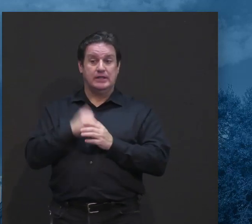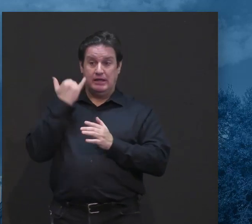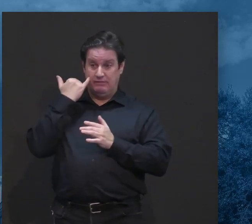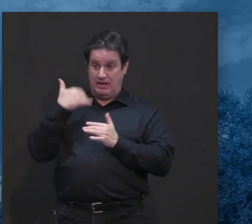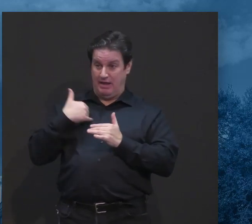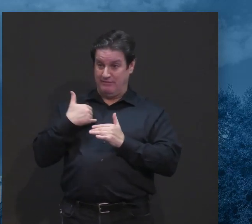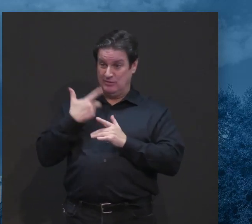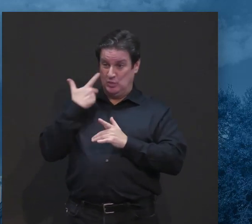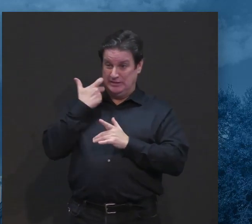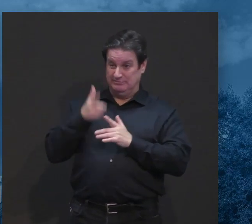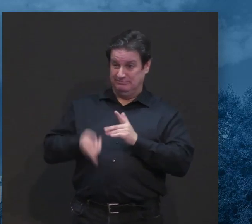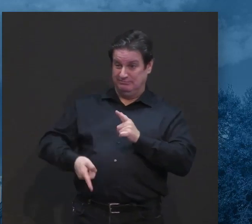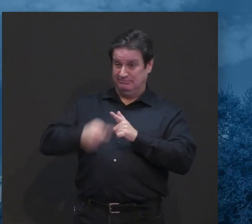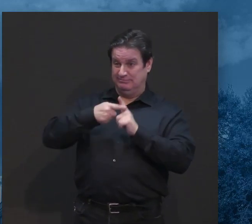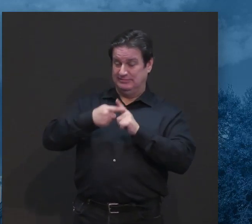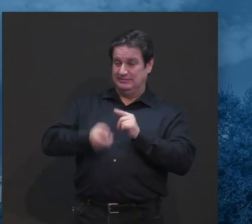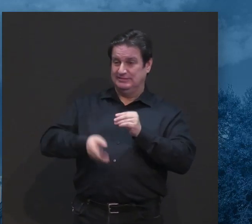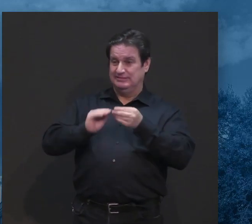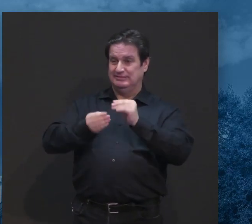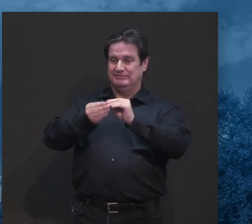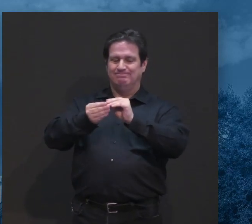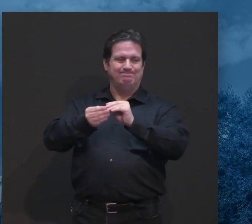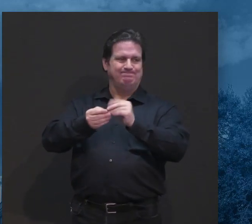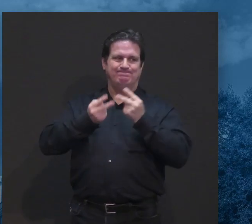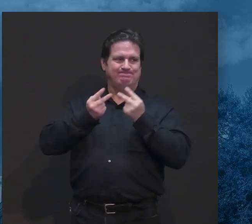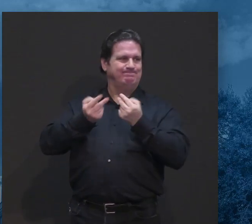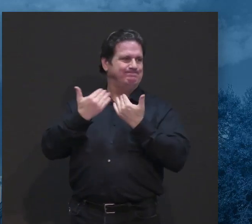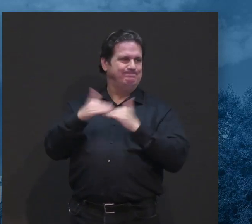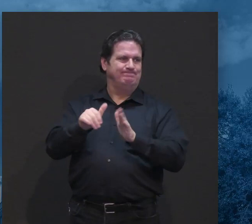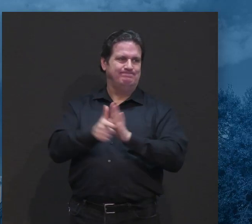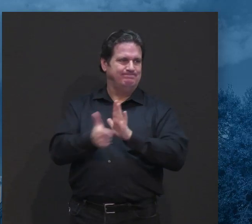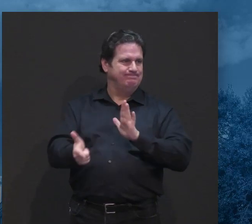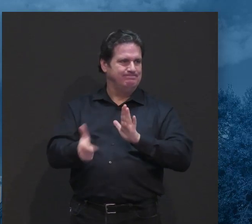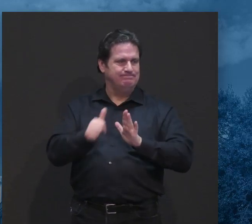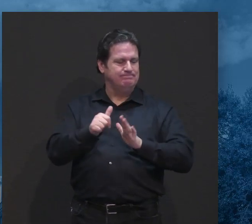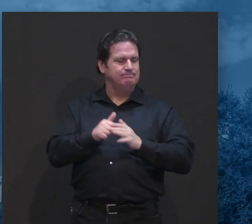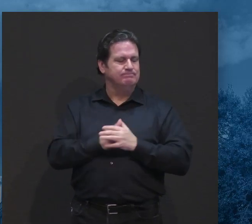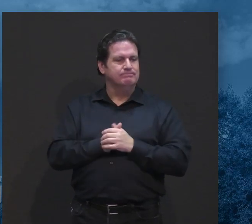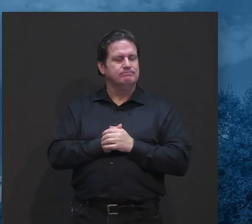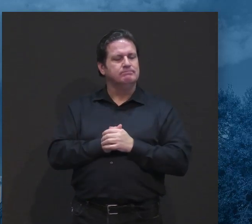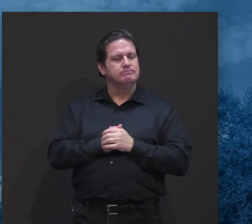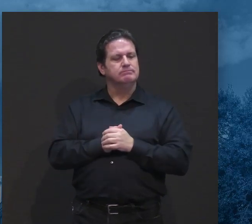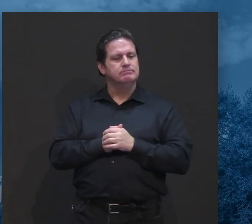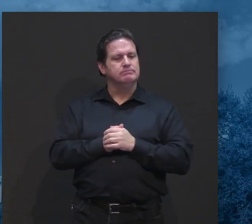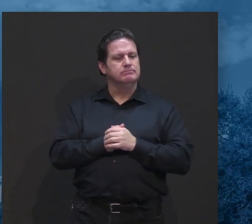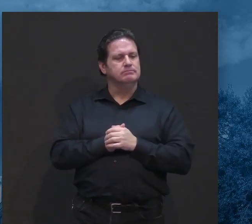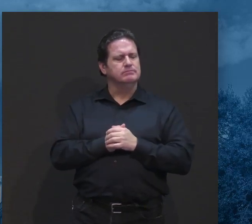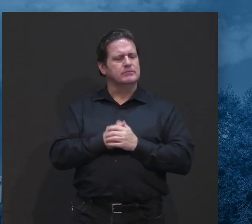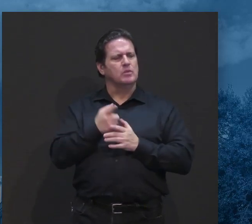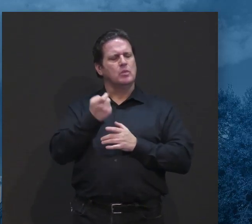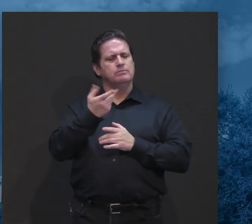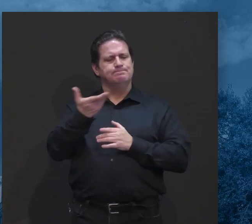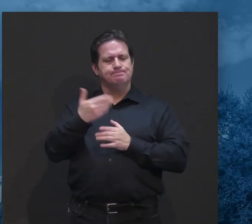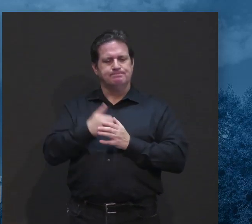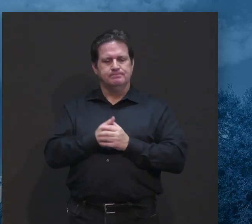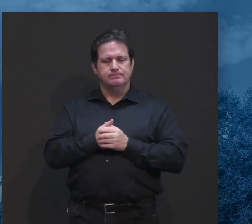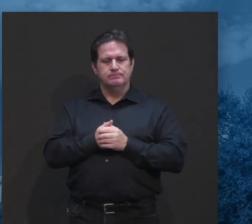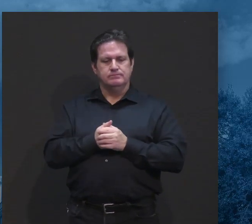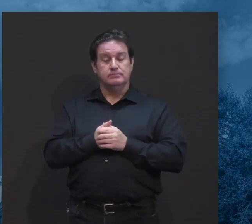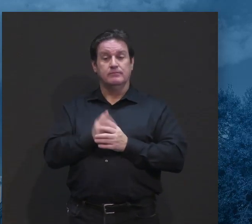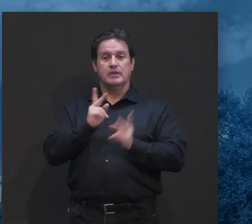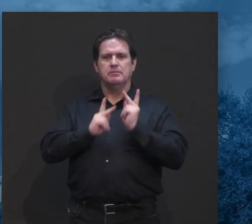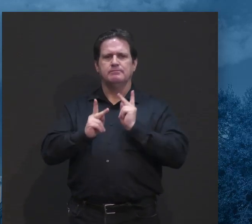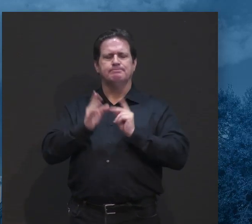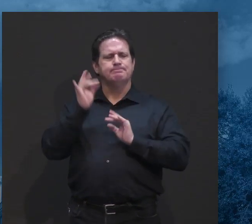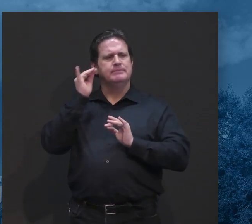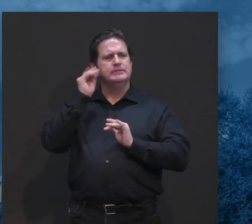have recent cases, they are not doing indoor visitation. The other thing I'd like to add, just for people